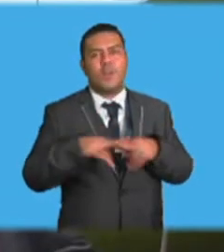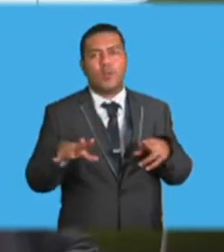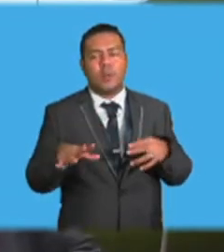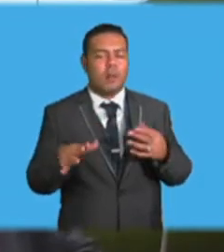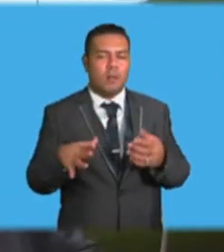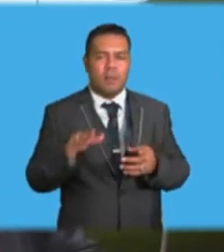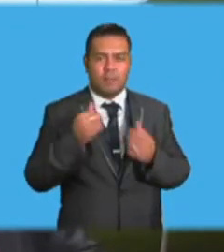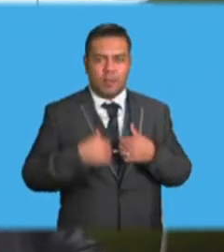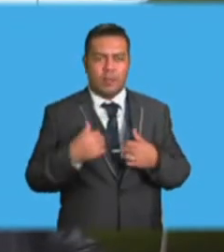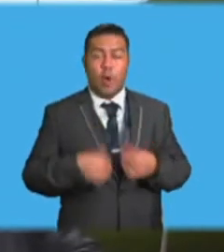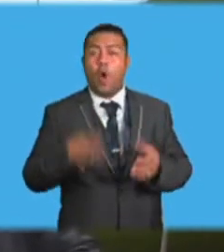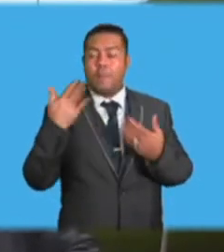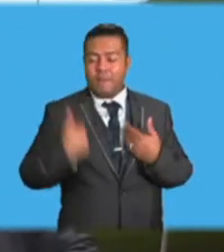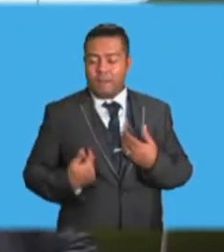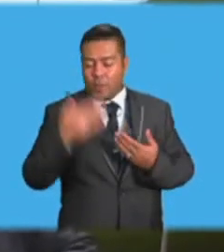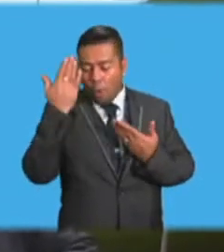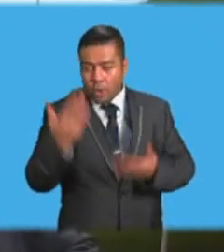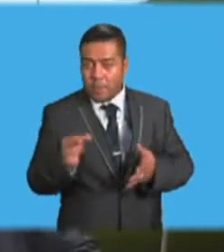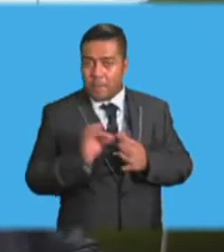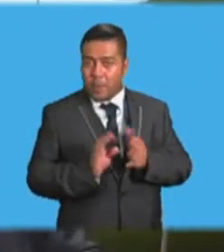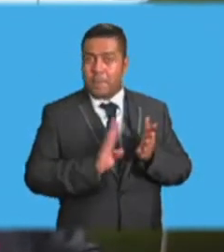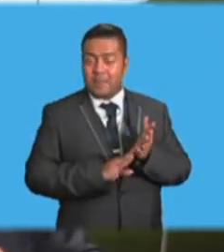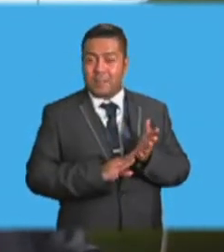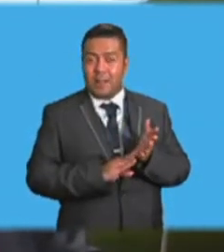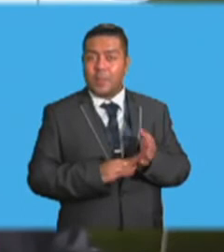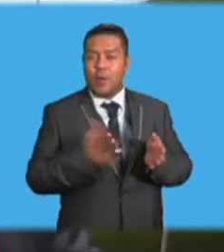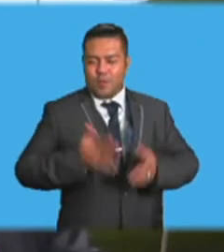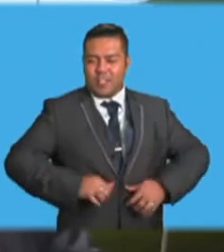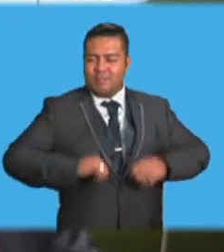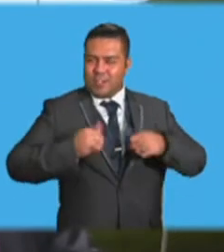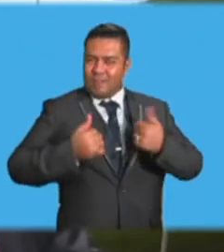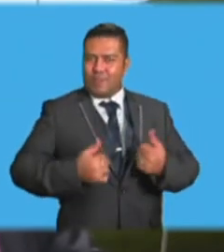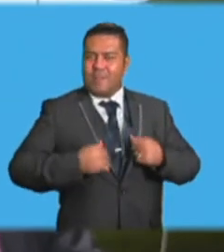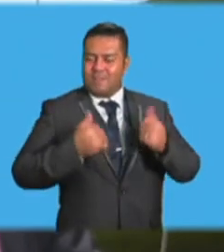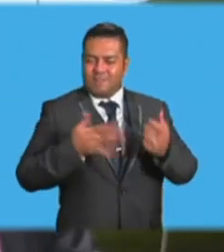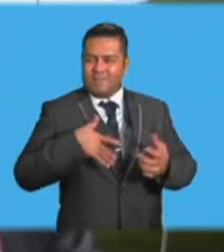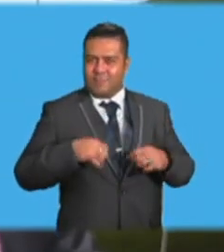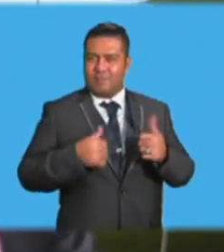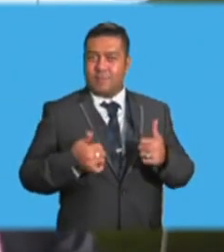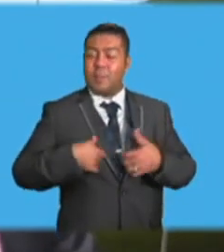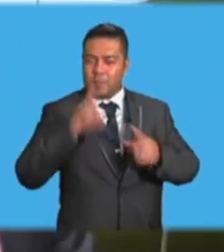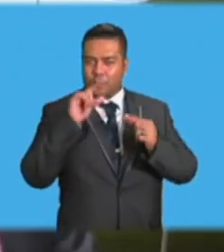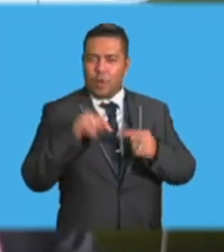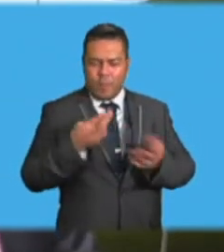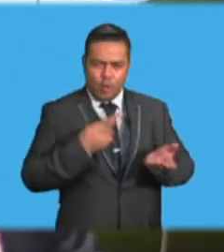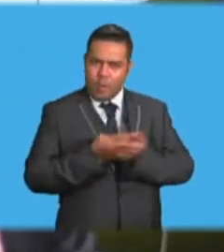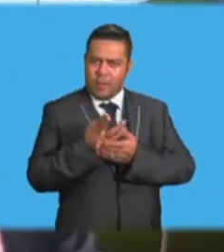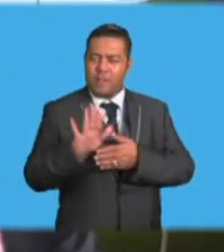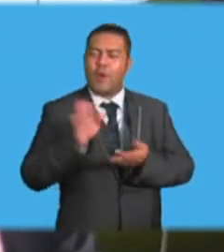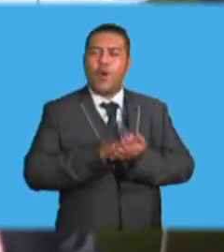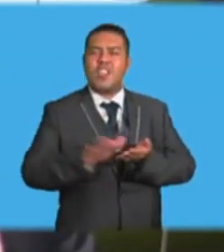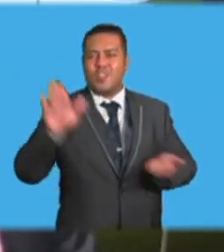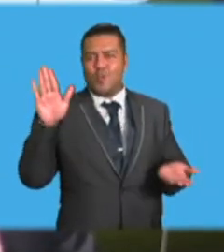rituals. And on behalf of the Honourable Prime Minister, I'd like to express our pride in being able to make this facility a reality for our